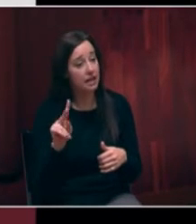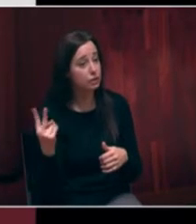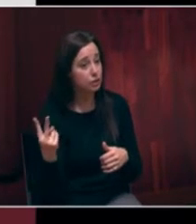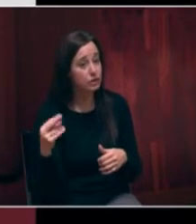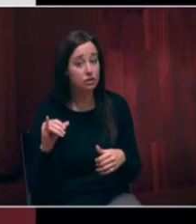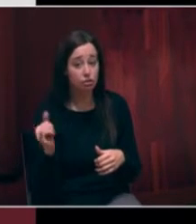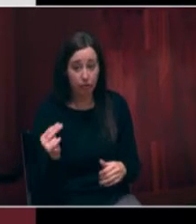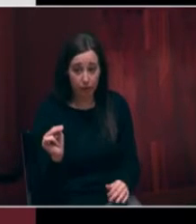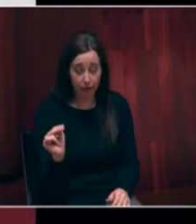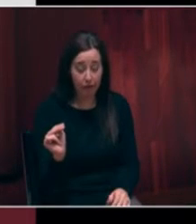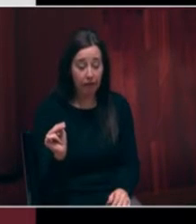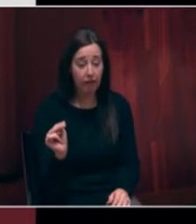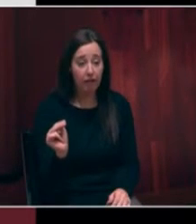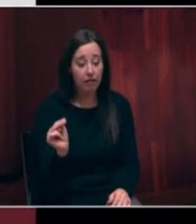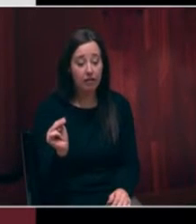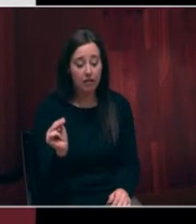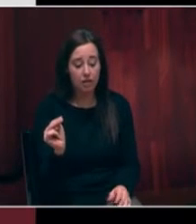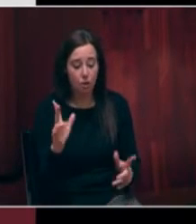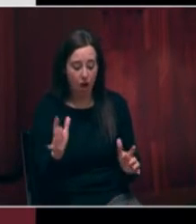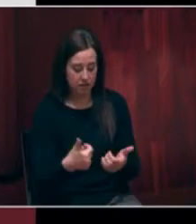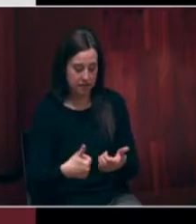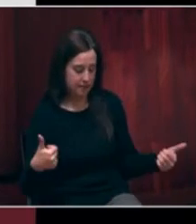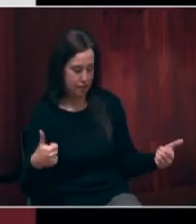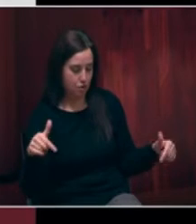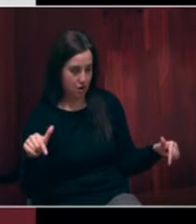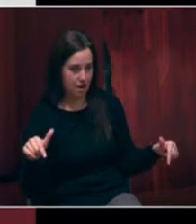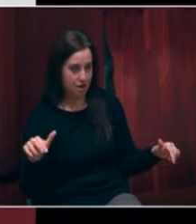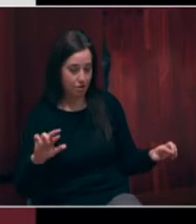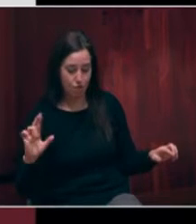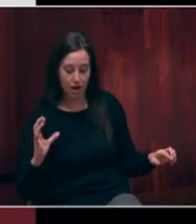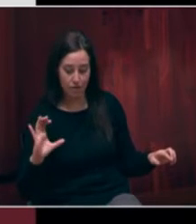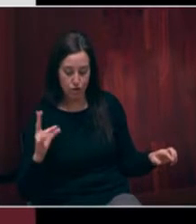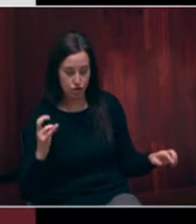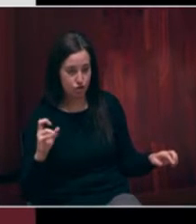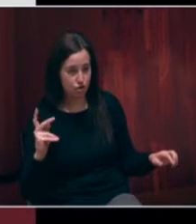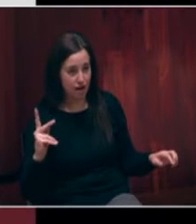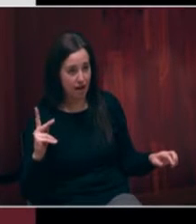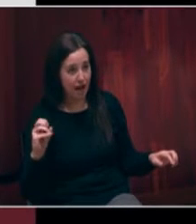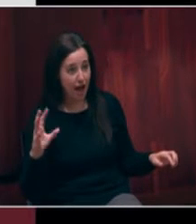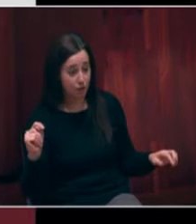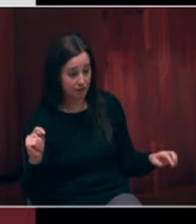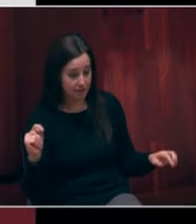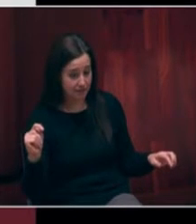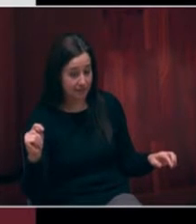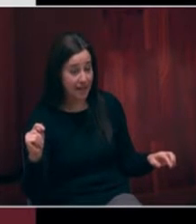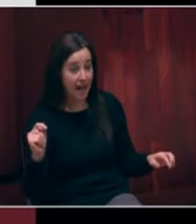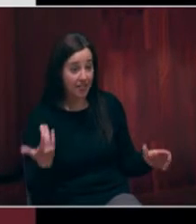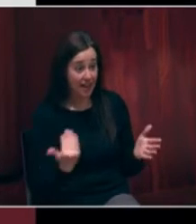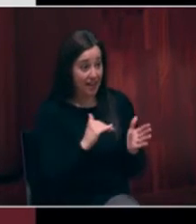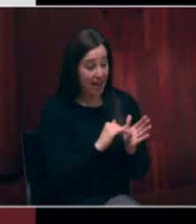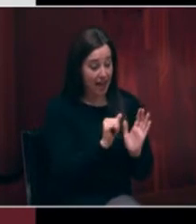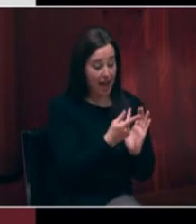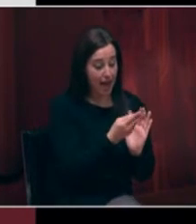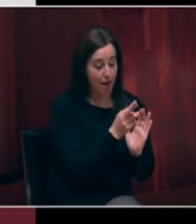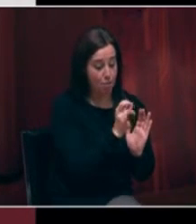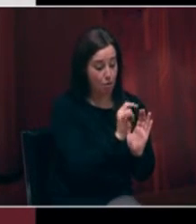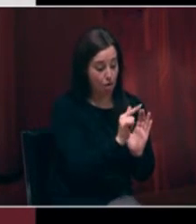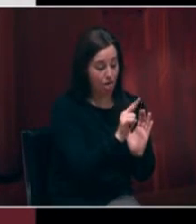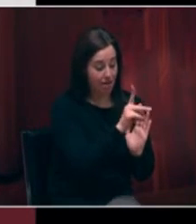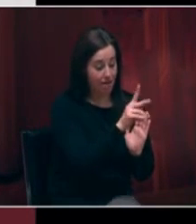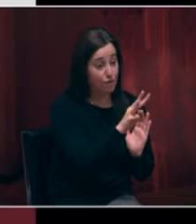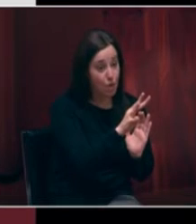out. Have that as its own entity. Then if you want to do KA4 in April, go back in. Now do KA4 as a